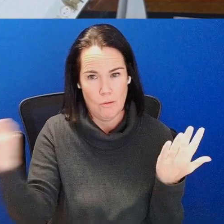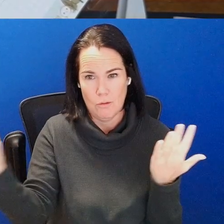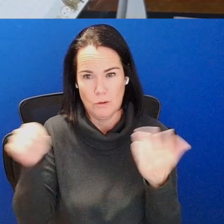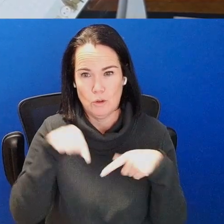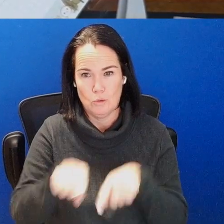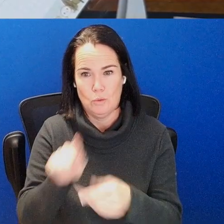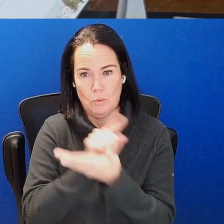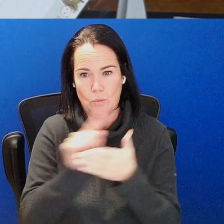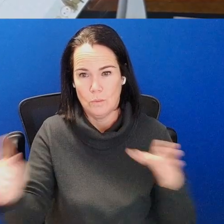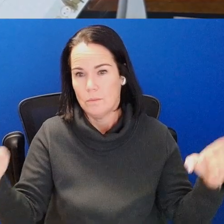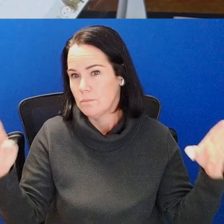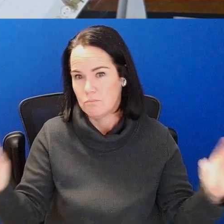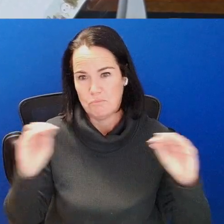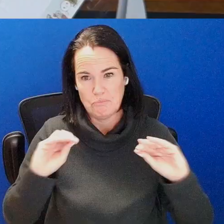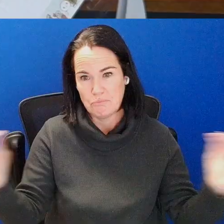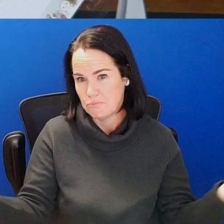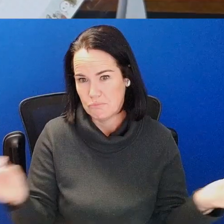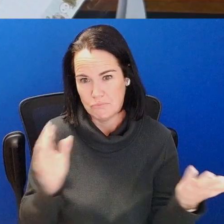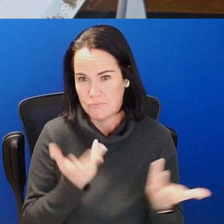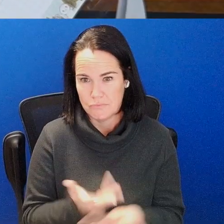day during the week.